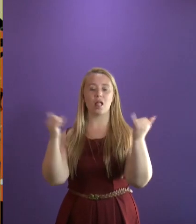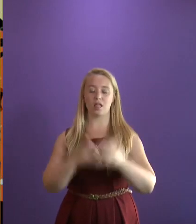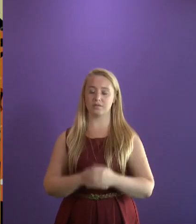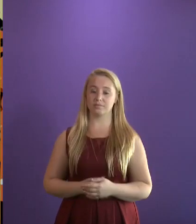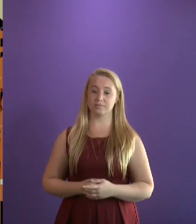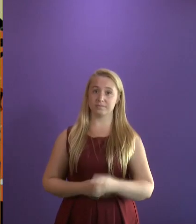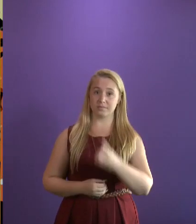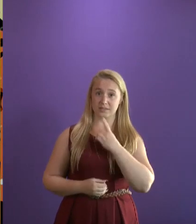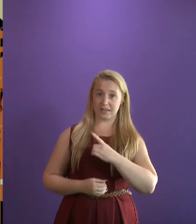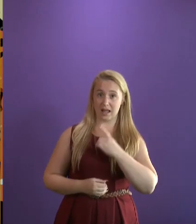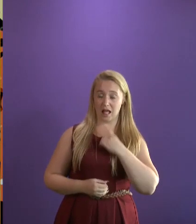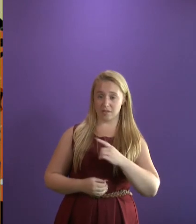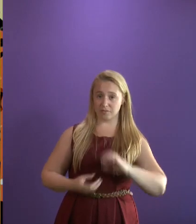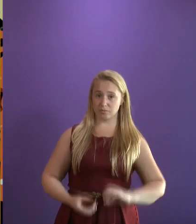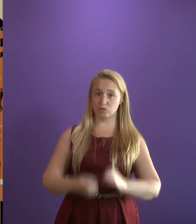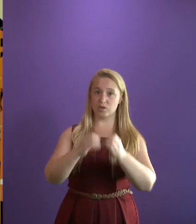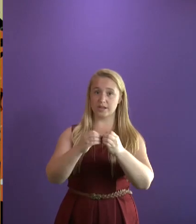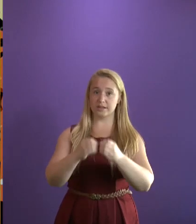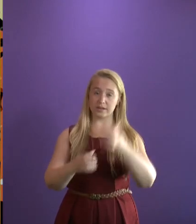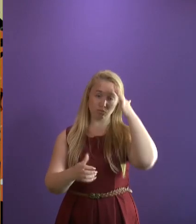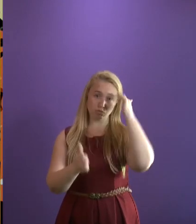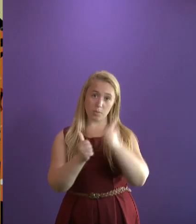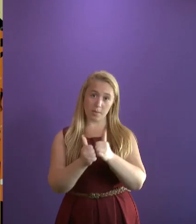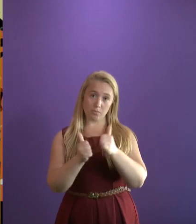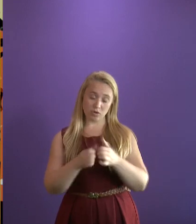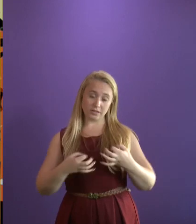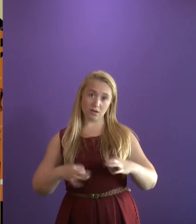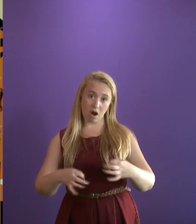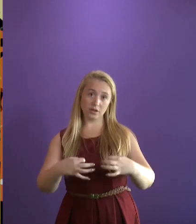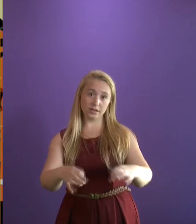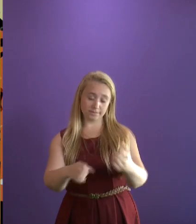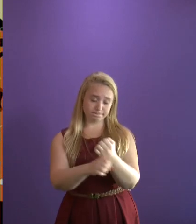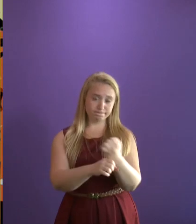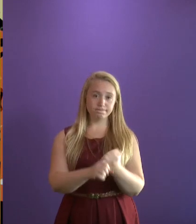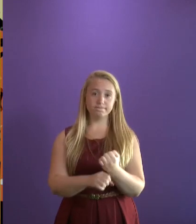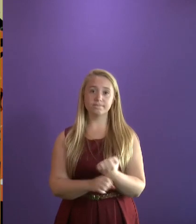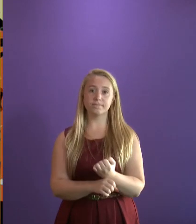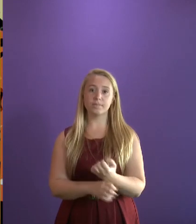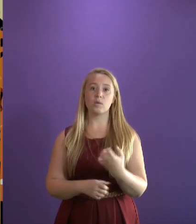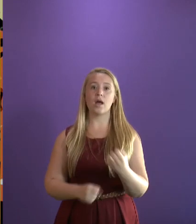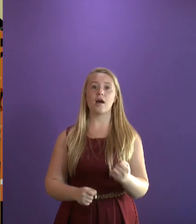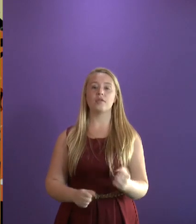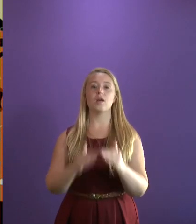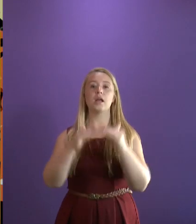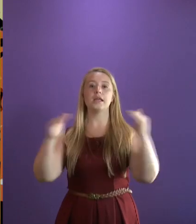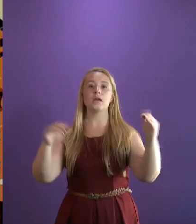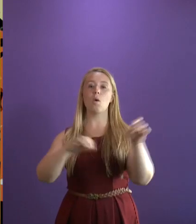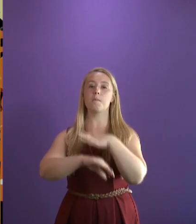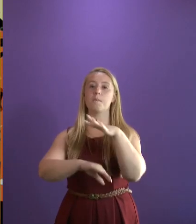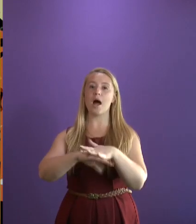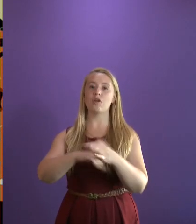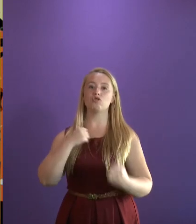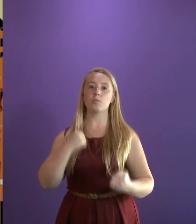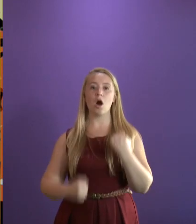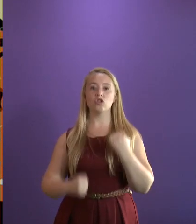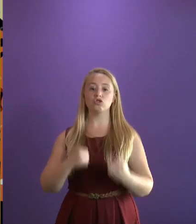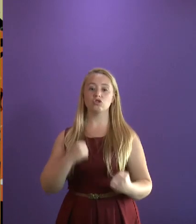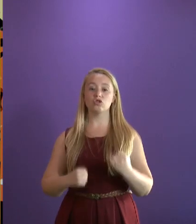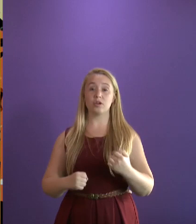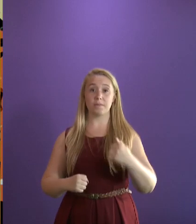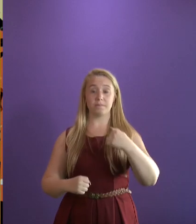moment of creating a remembrance garden. One of the other things that I did was the Equal Marriage March. And I was very lucky that my children got to